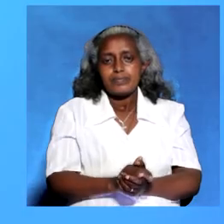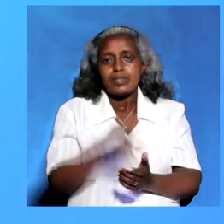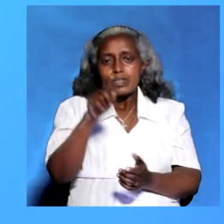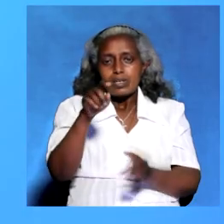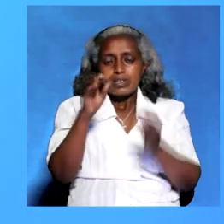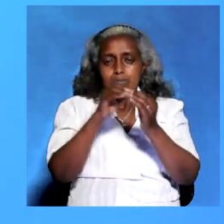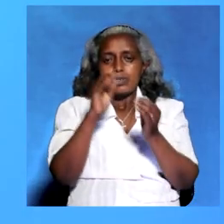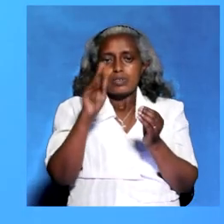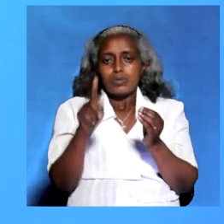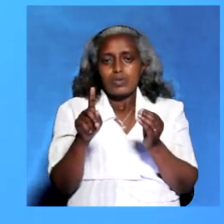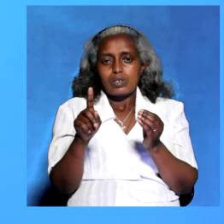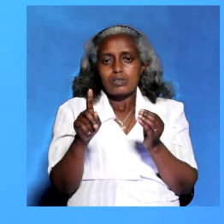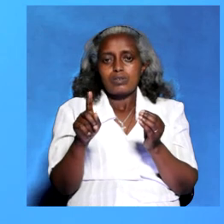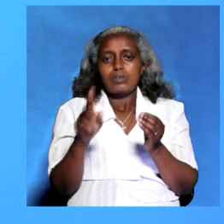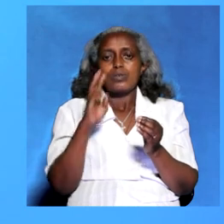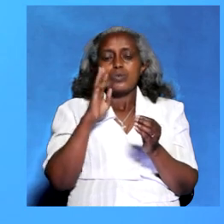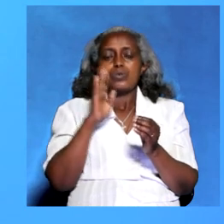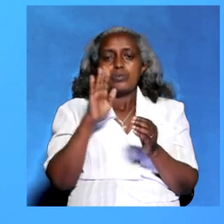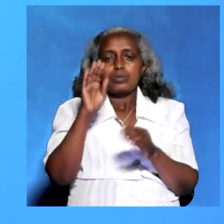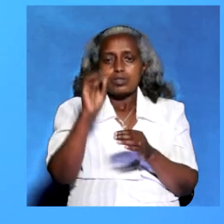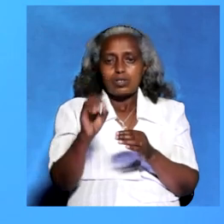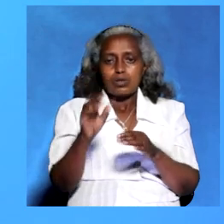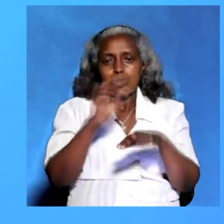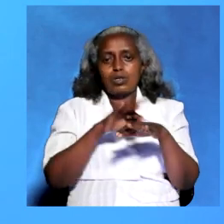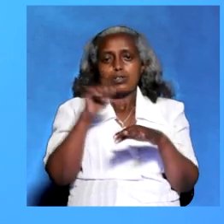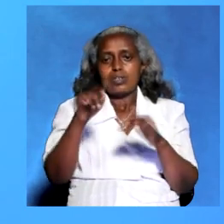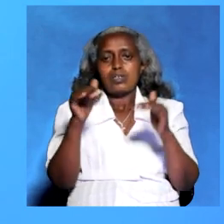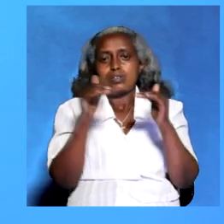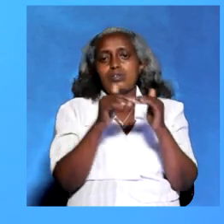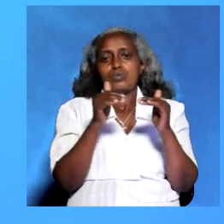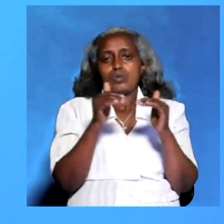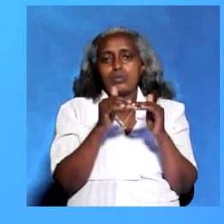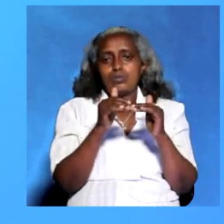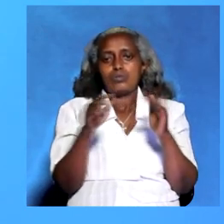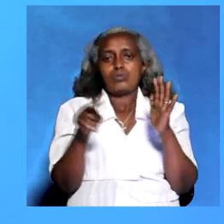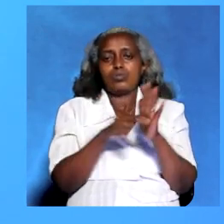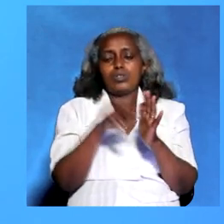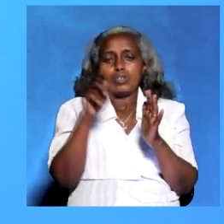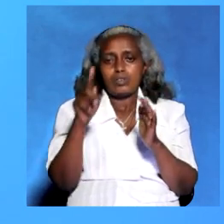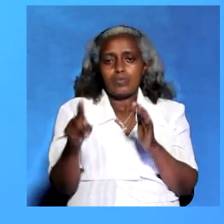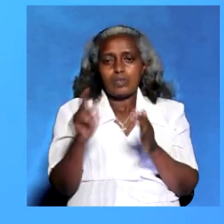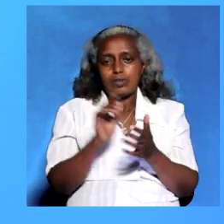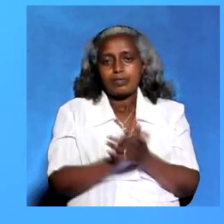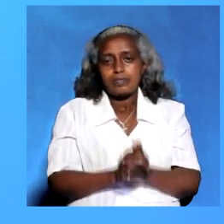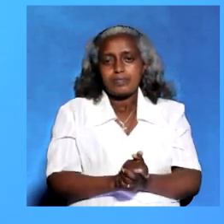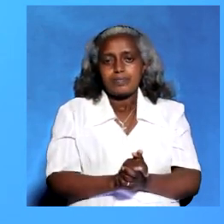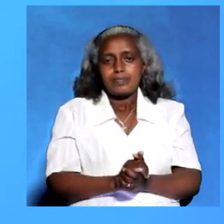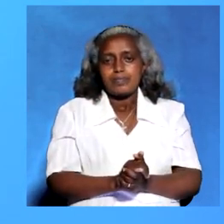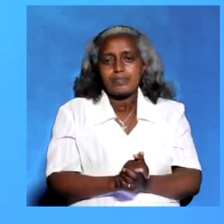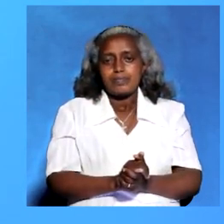X plus 1 will be 0 at x equals to negative 1,